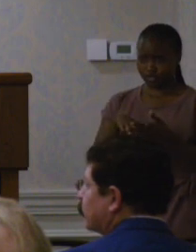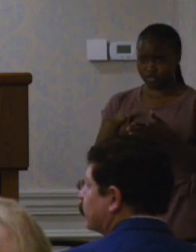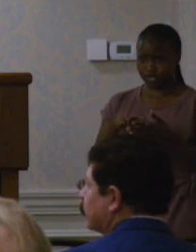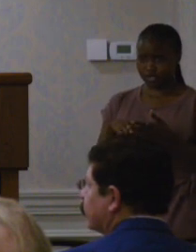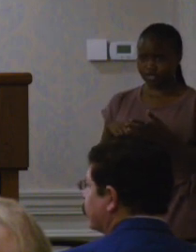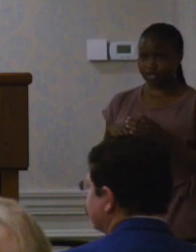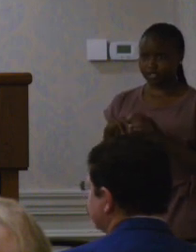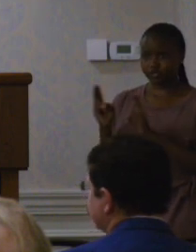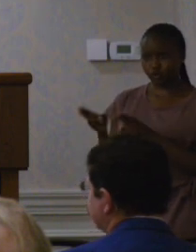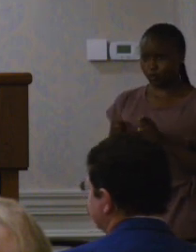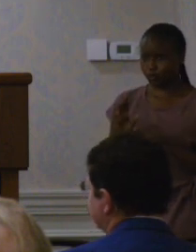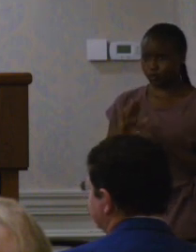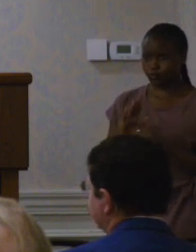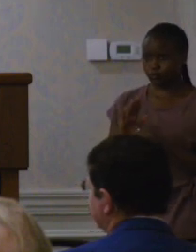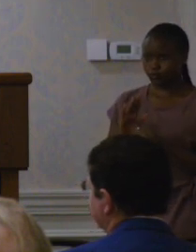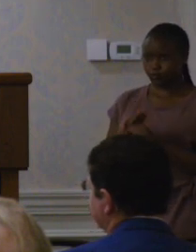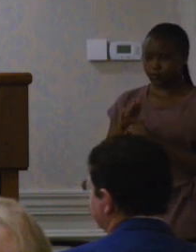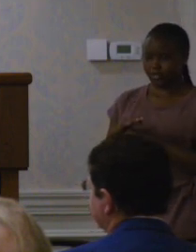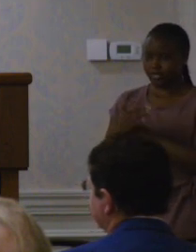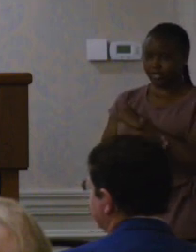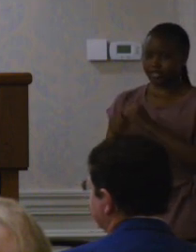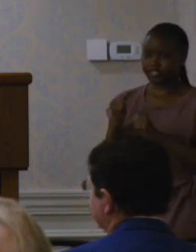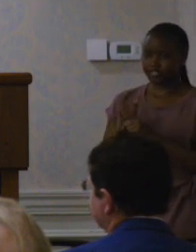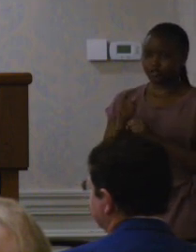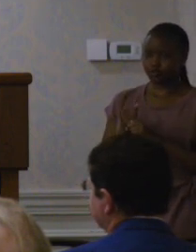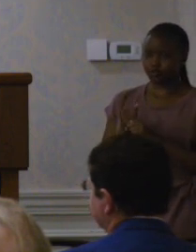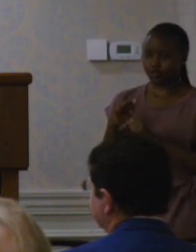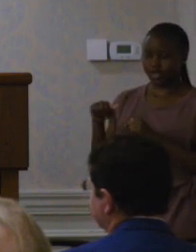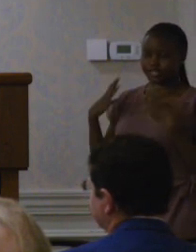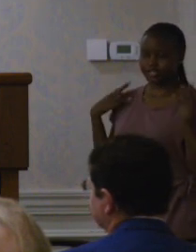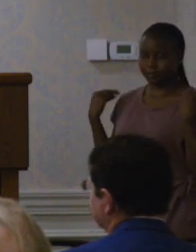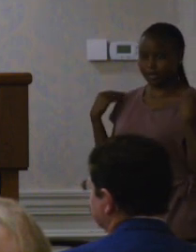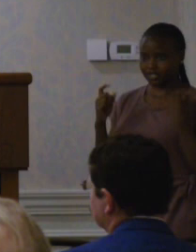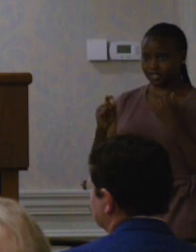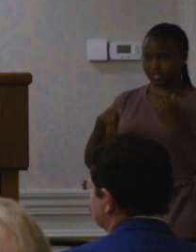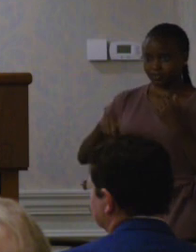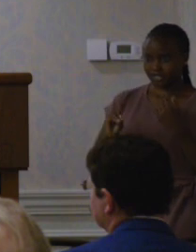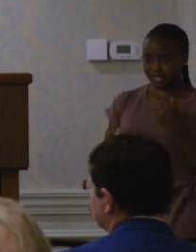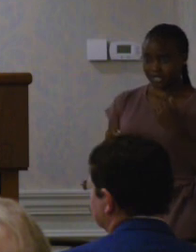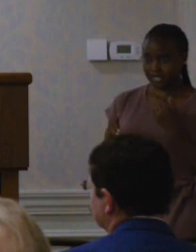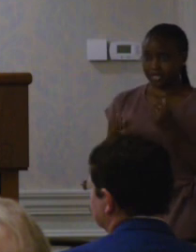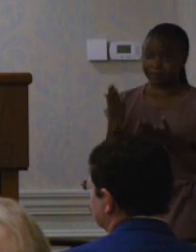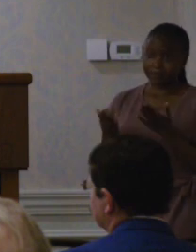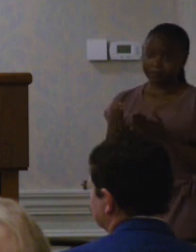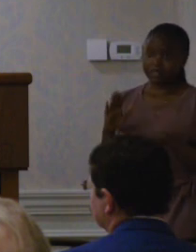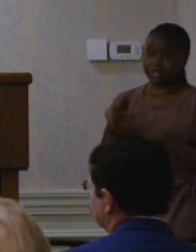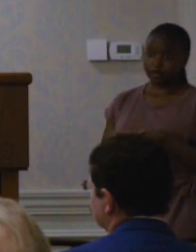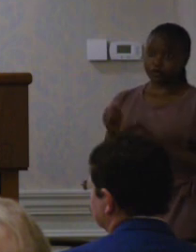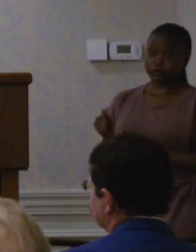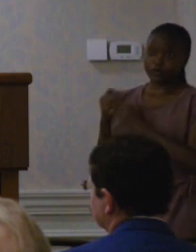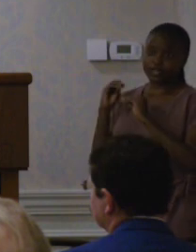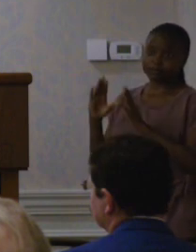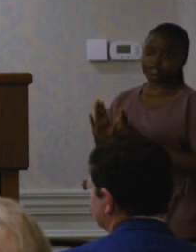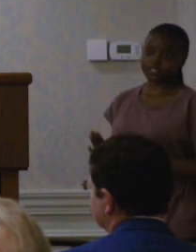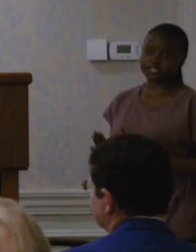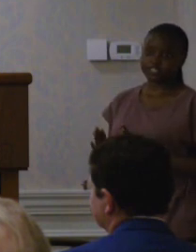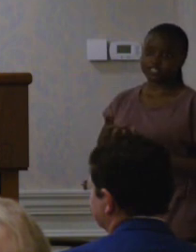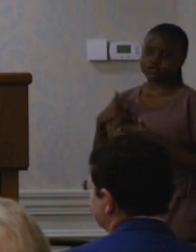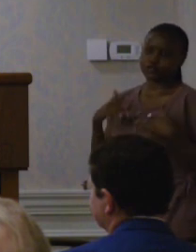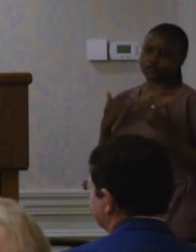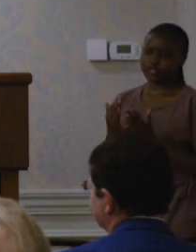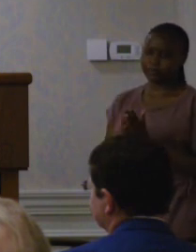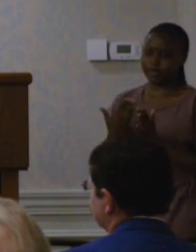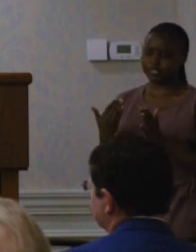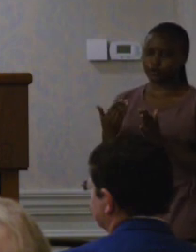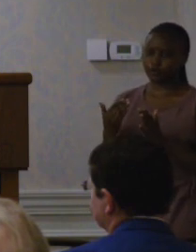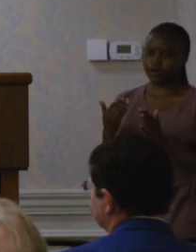Lots of countries do teacher communities of practice. It's, I think they're probably really good for helping teachers feel part of a sense